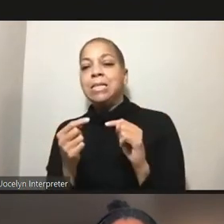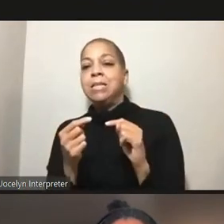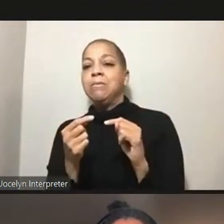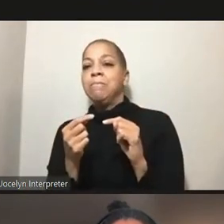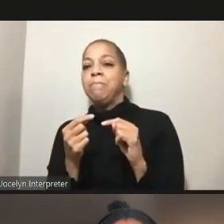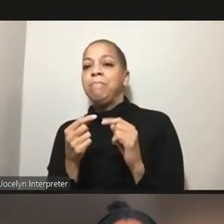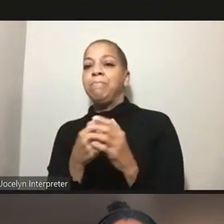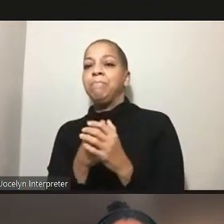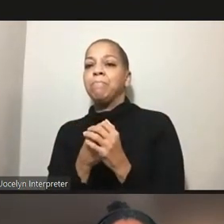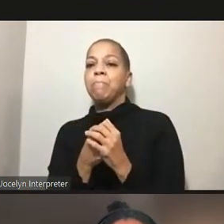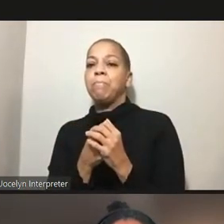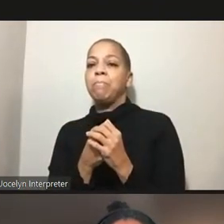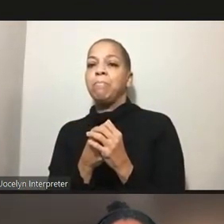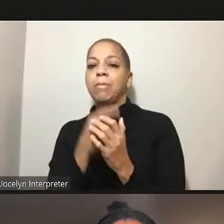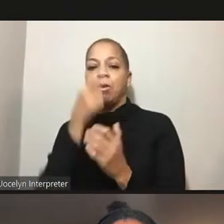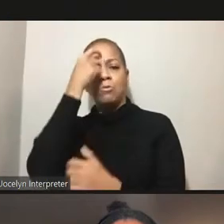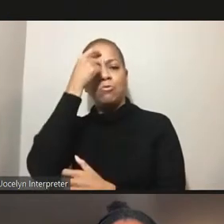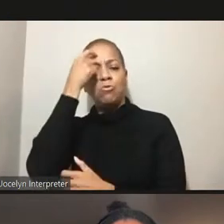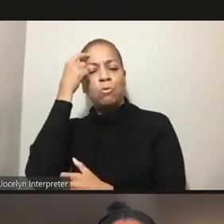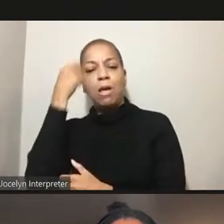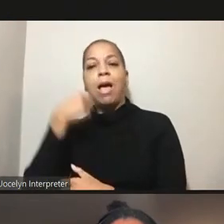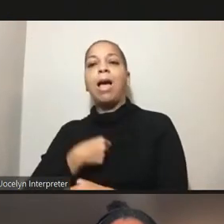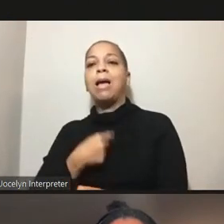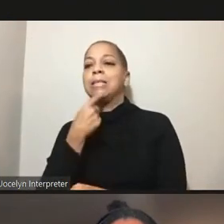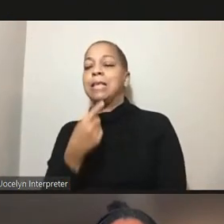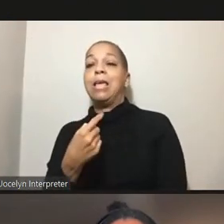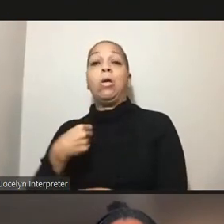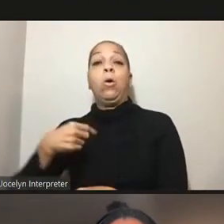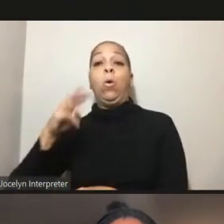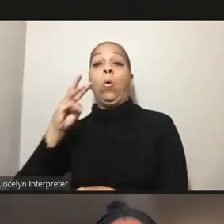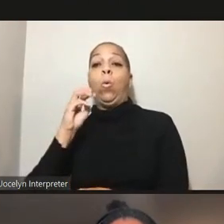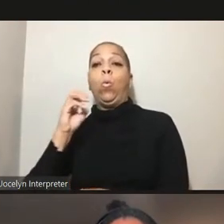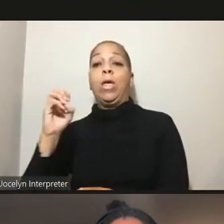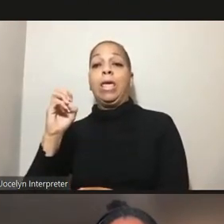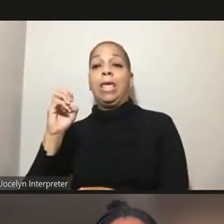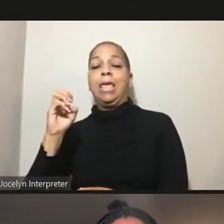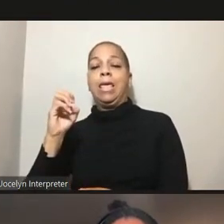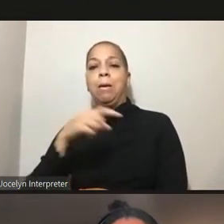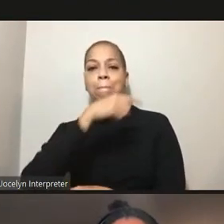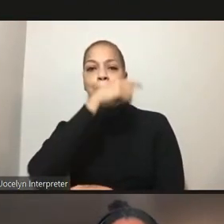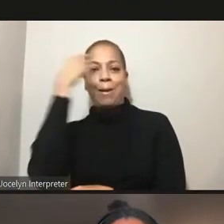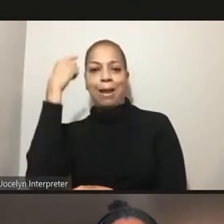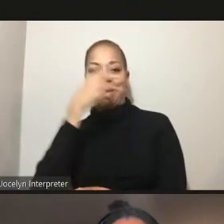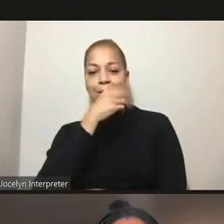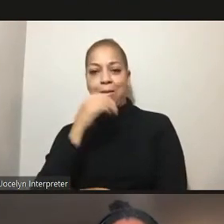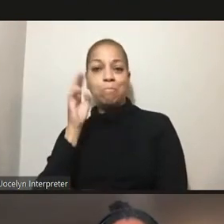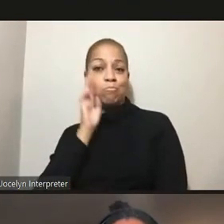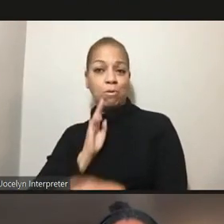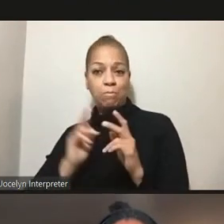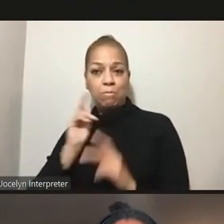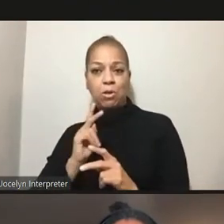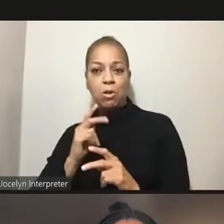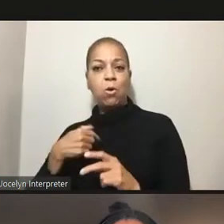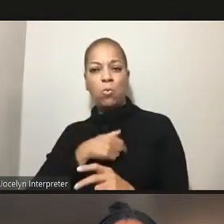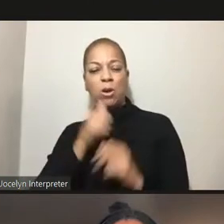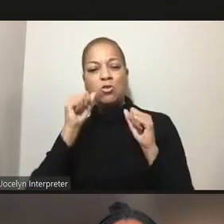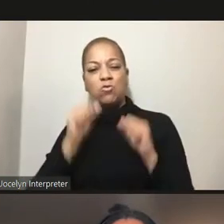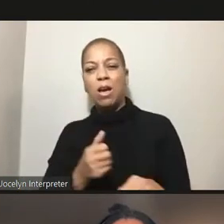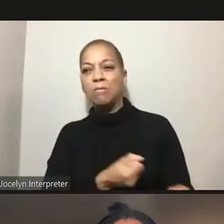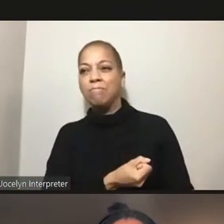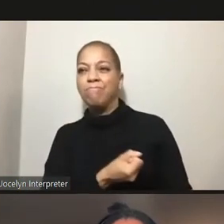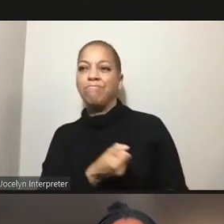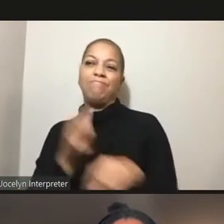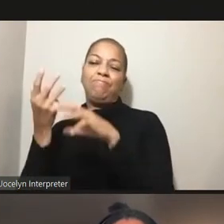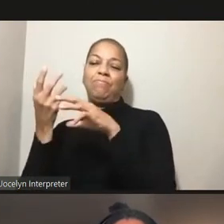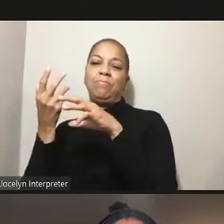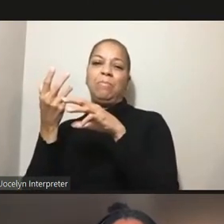And I say we, now Black and Brown folks, that we do try to discard these images of death and